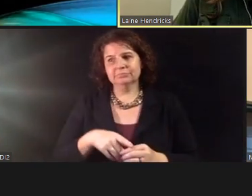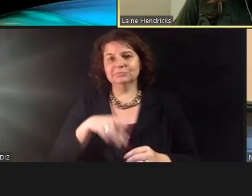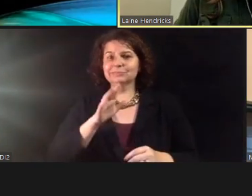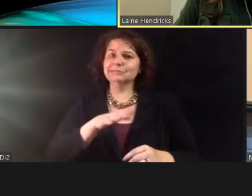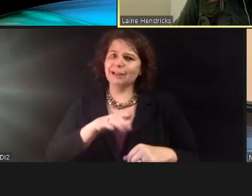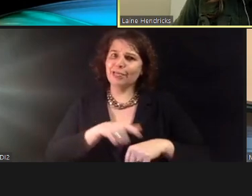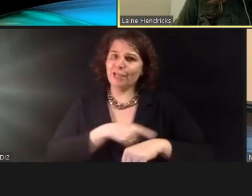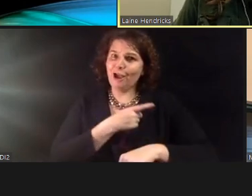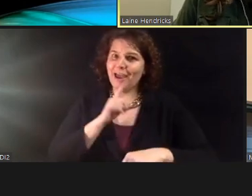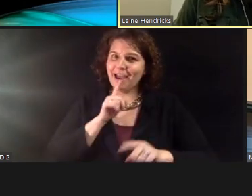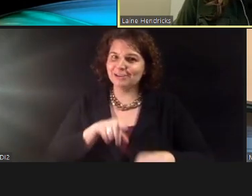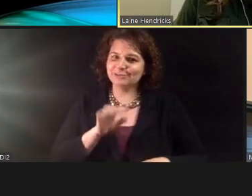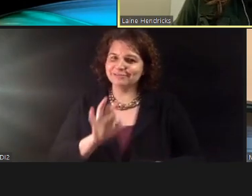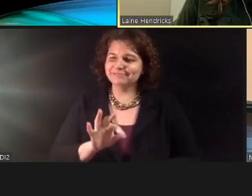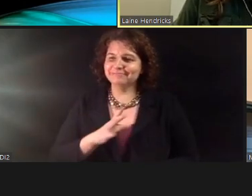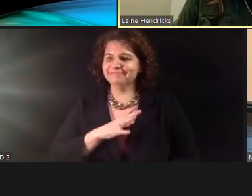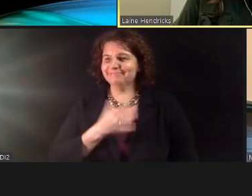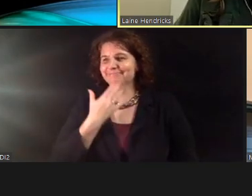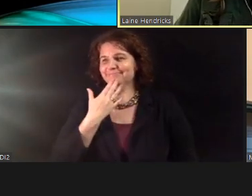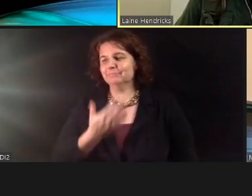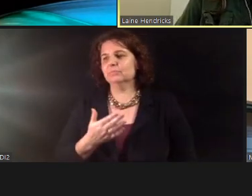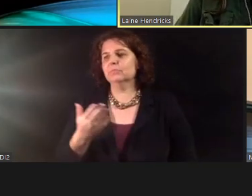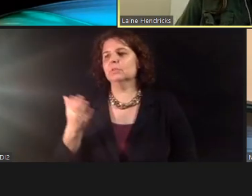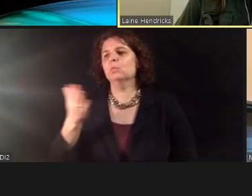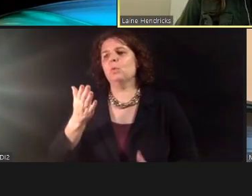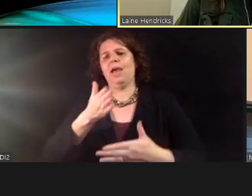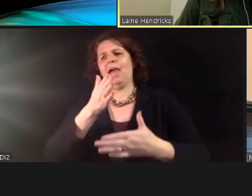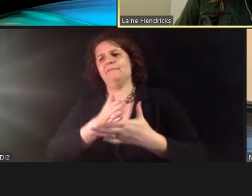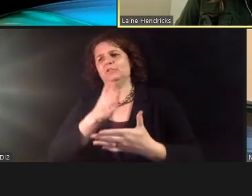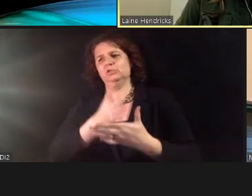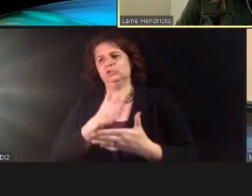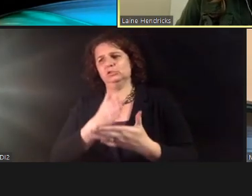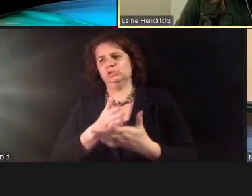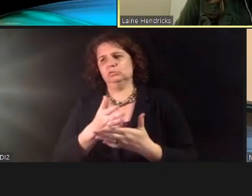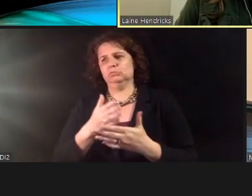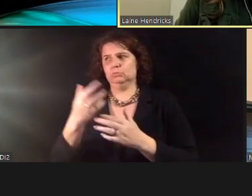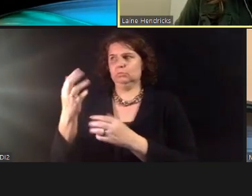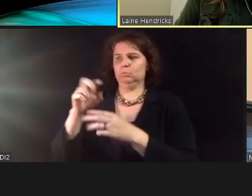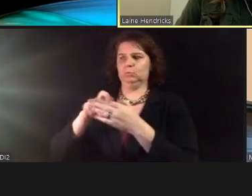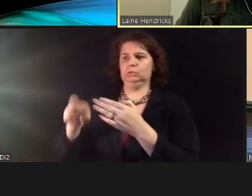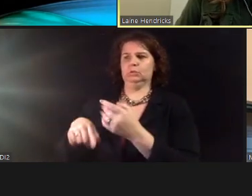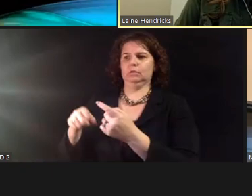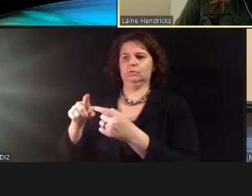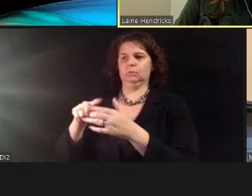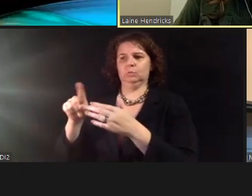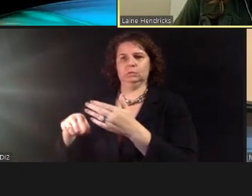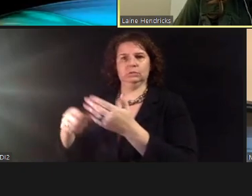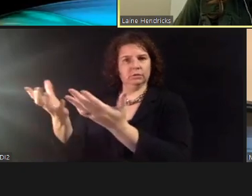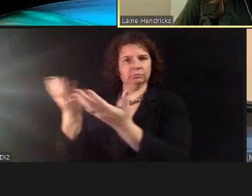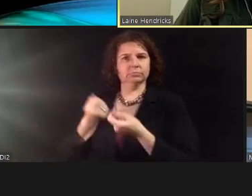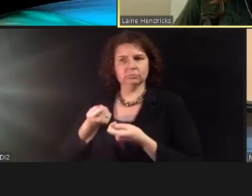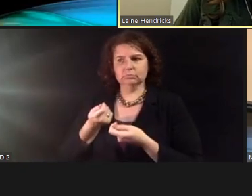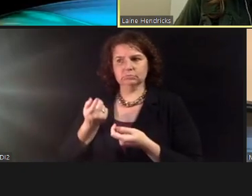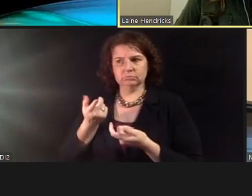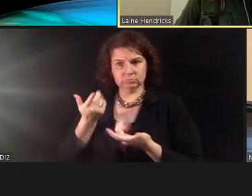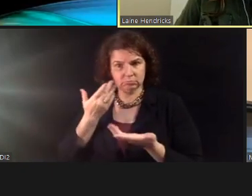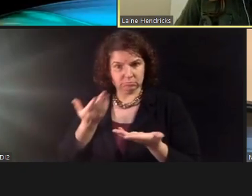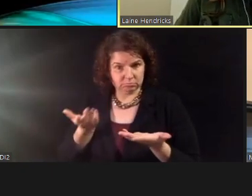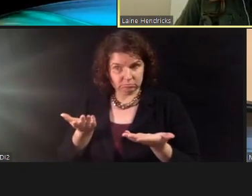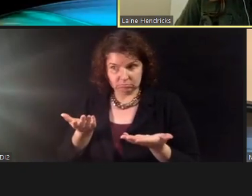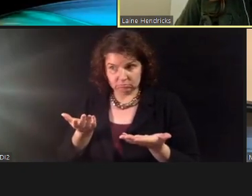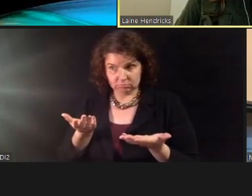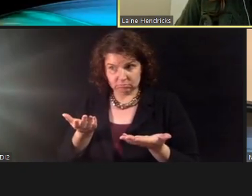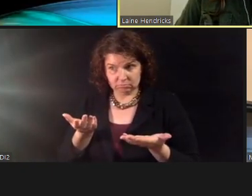which was, what is the average turnaround time for testing? So it sounds like it's getting better in Marin. But as a follow-up